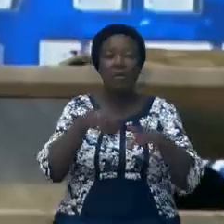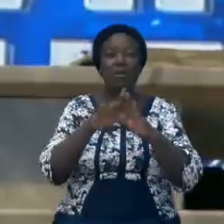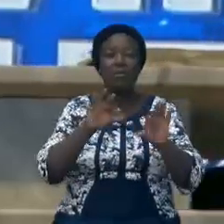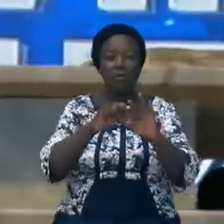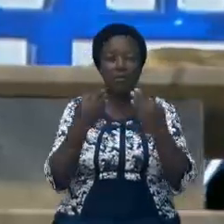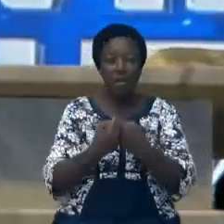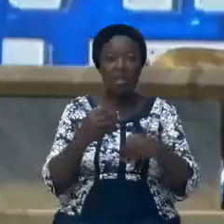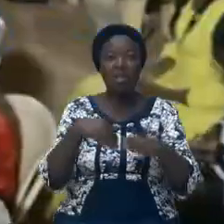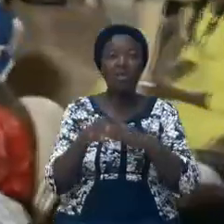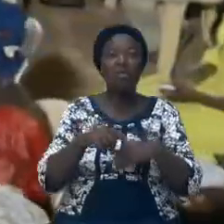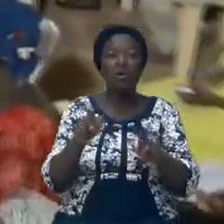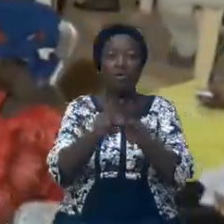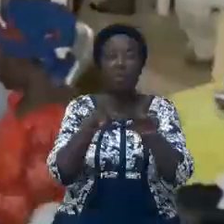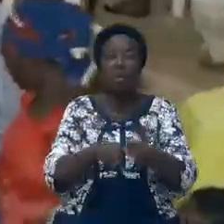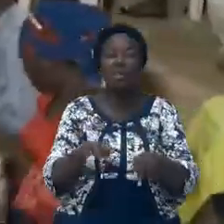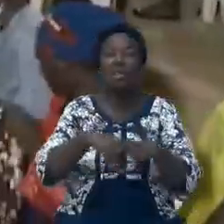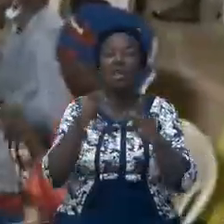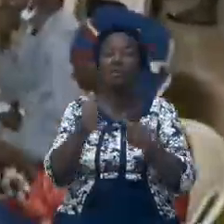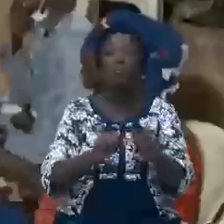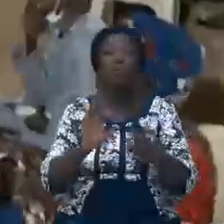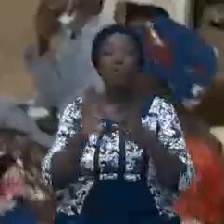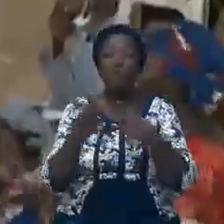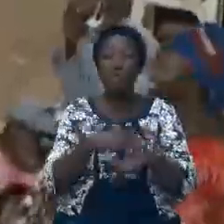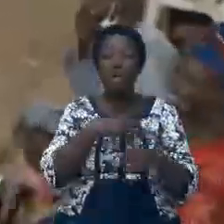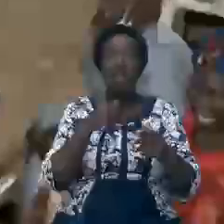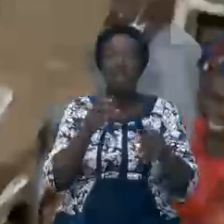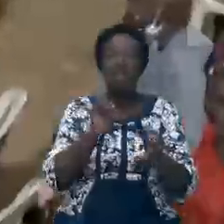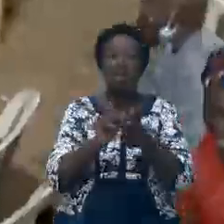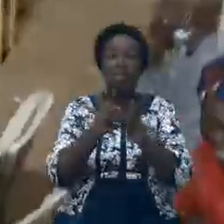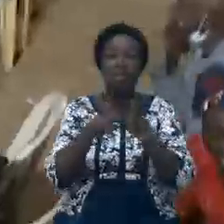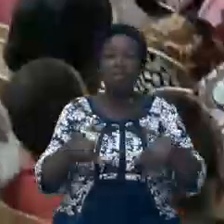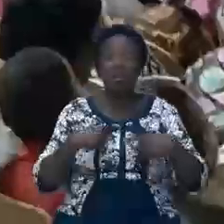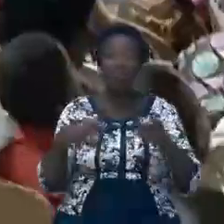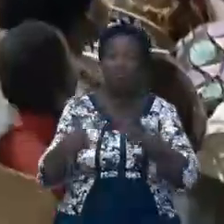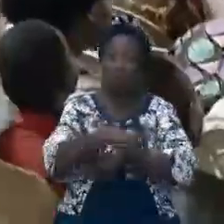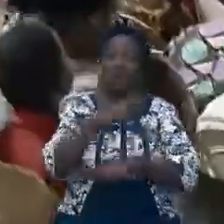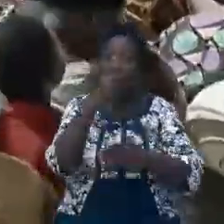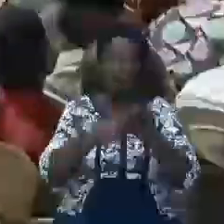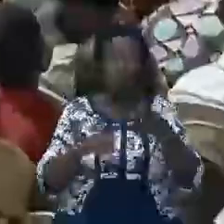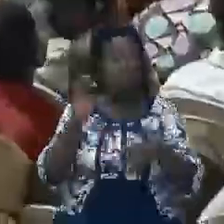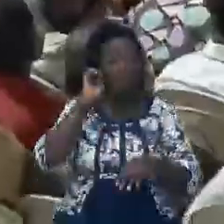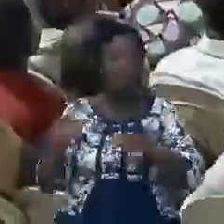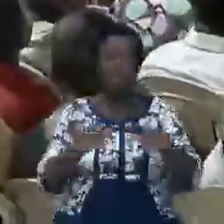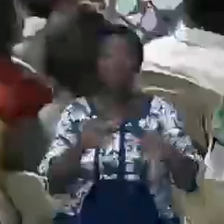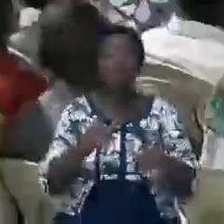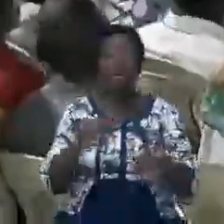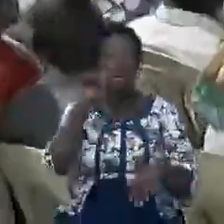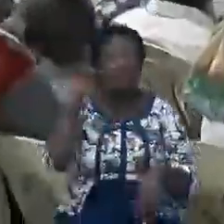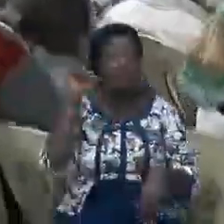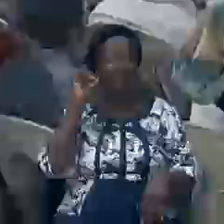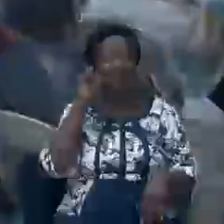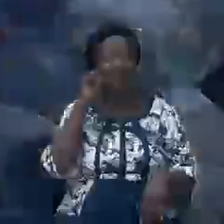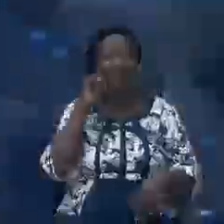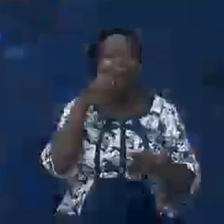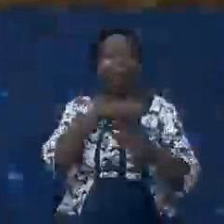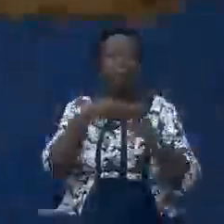your life, in your family, in your locality, in every community, today, what you